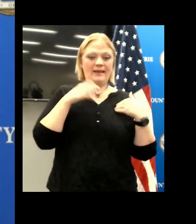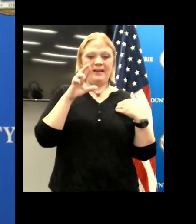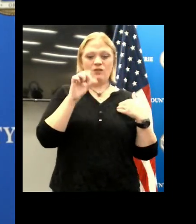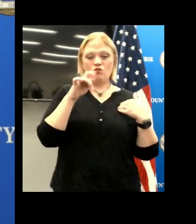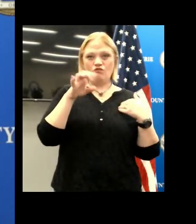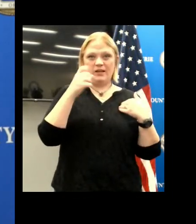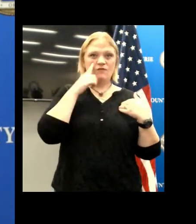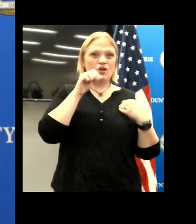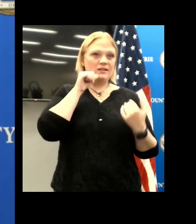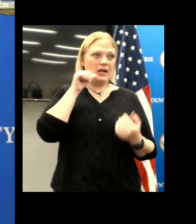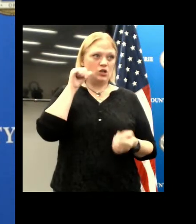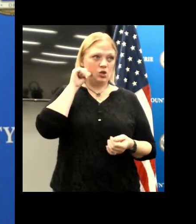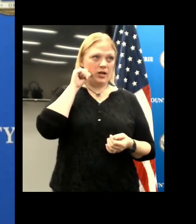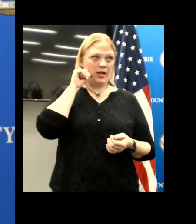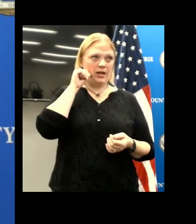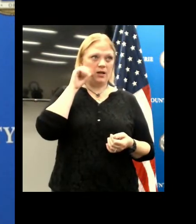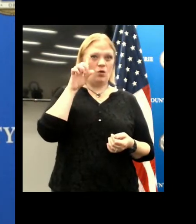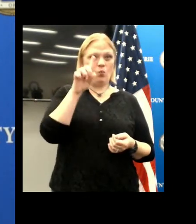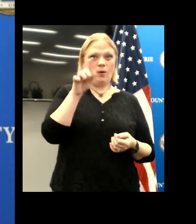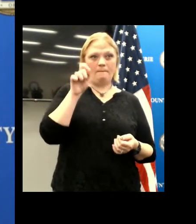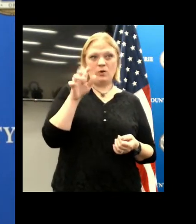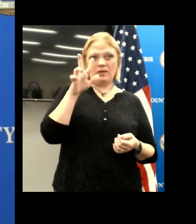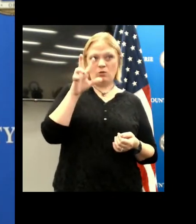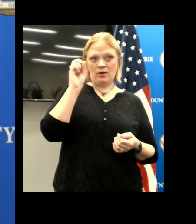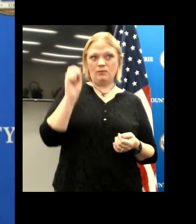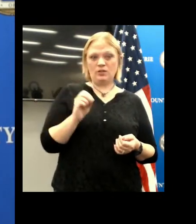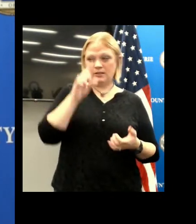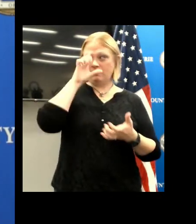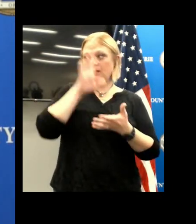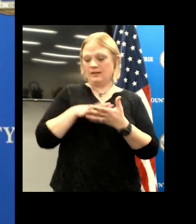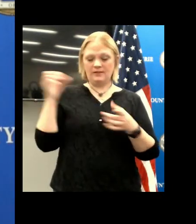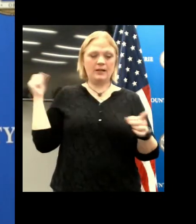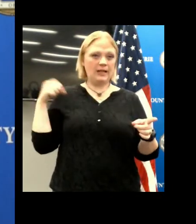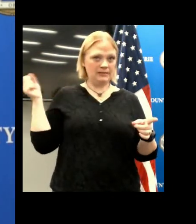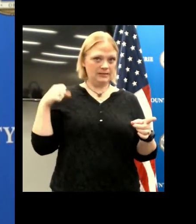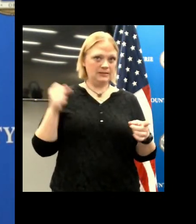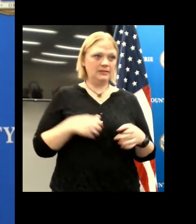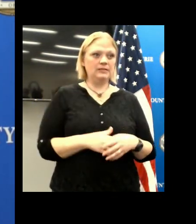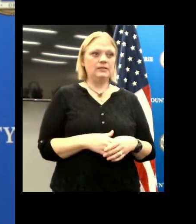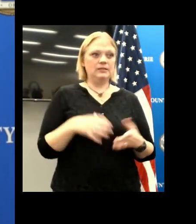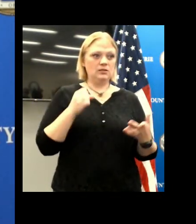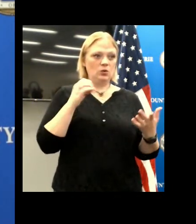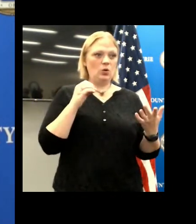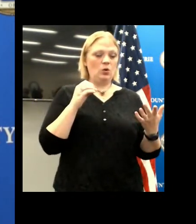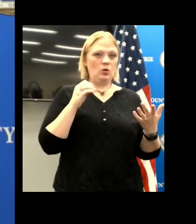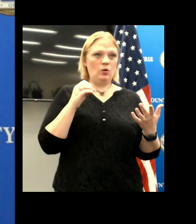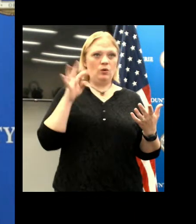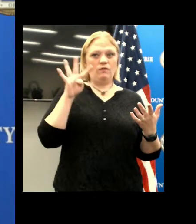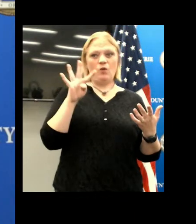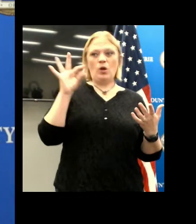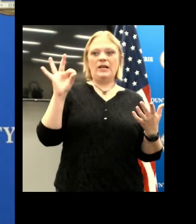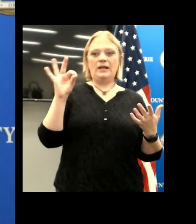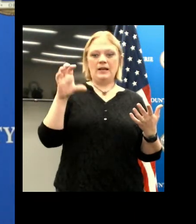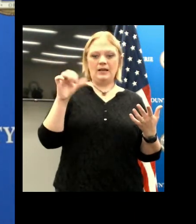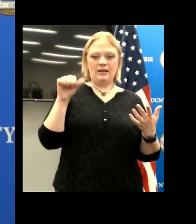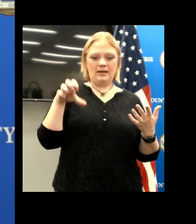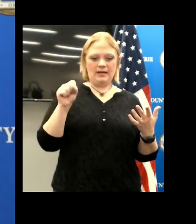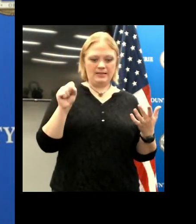yesterday. Those were 1.3%, I believe. Yeah, yes. 1.3%, so it appears to have been a one-time blip.